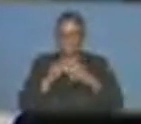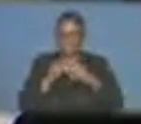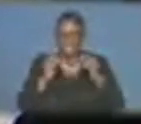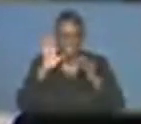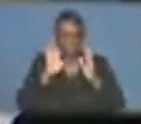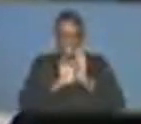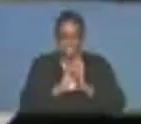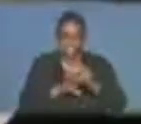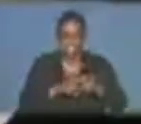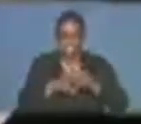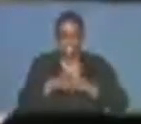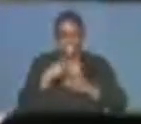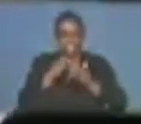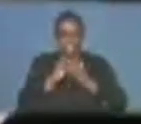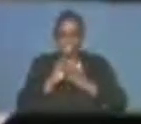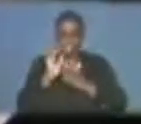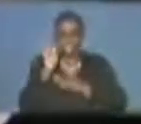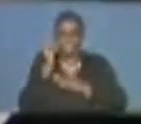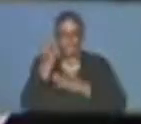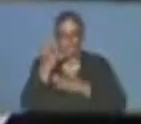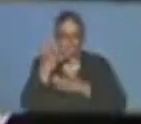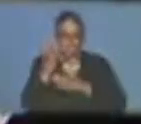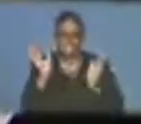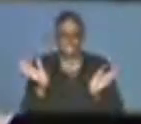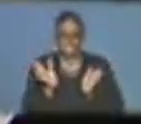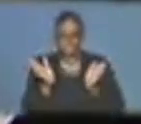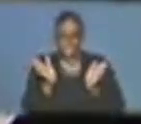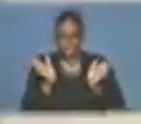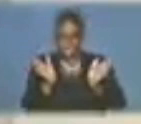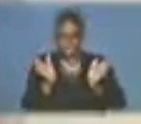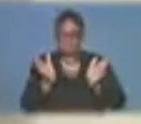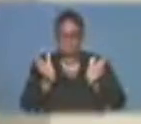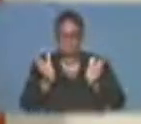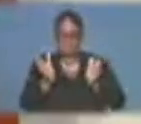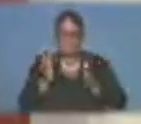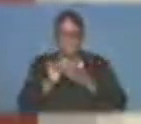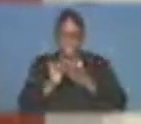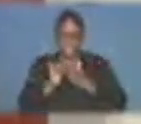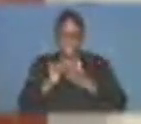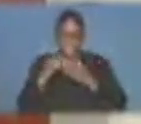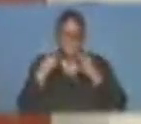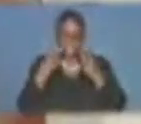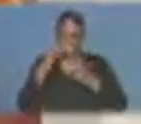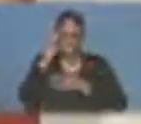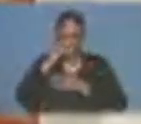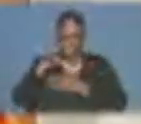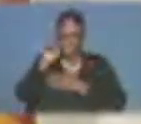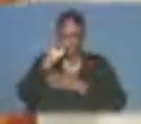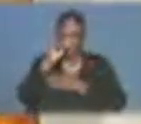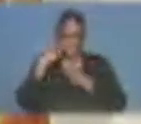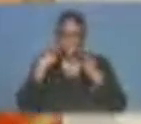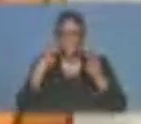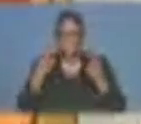gone through, it is the most beautiful, inspiring pieces of art that